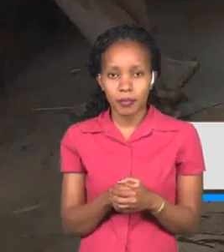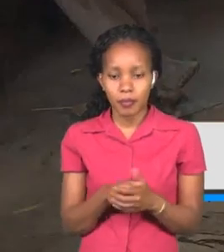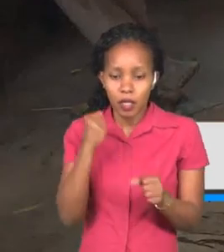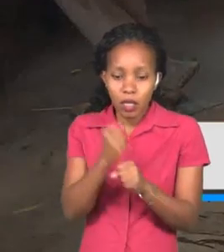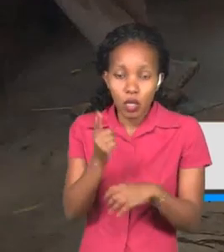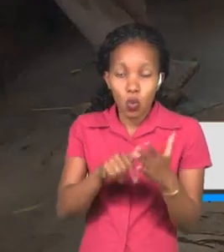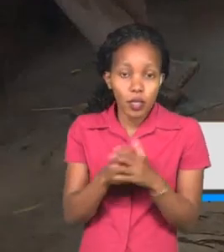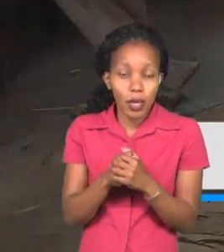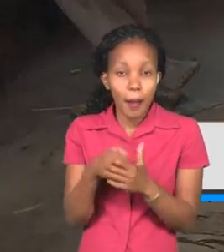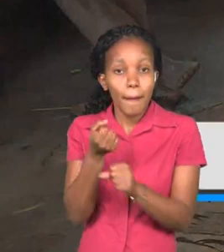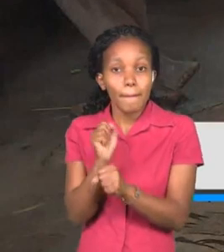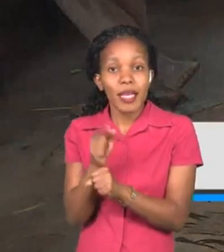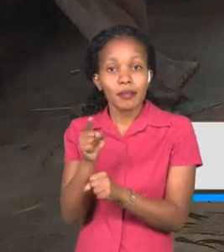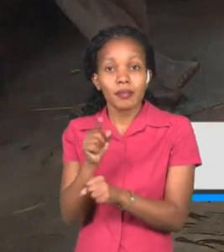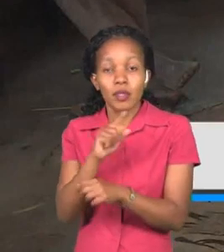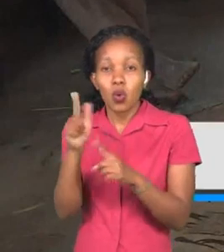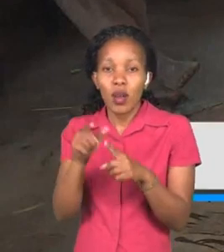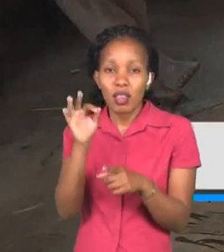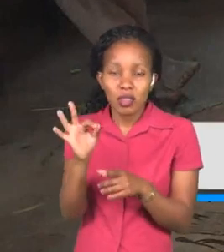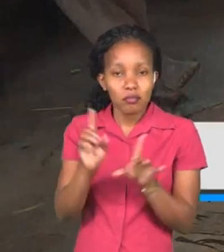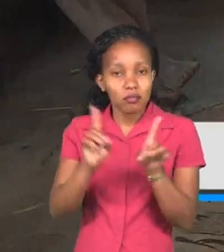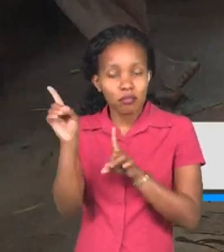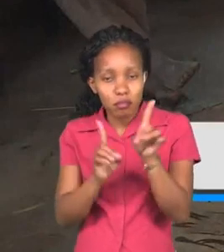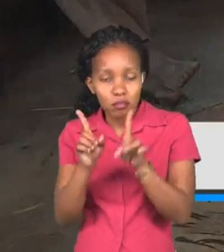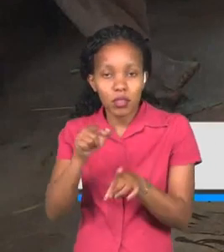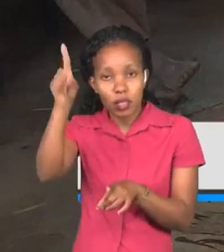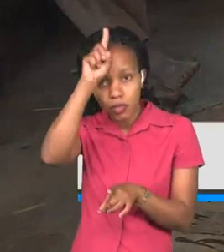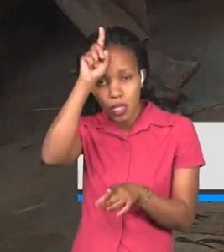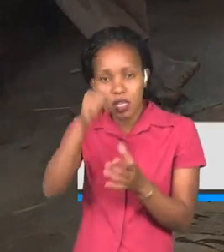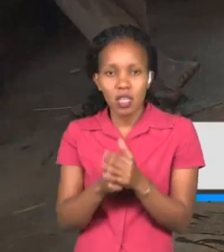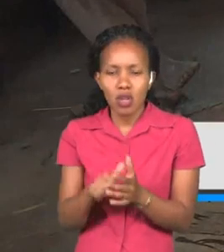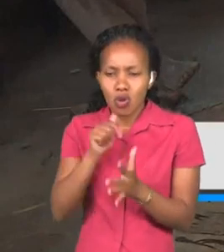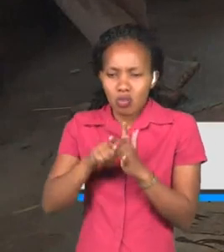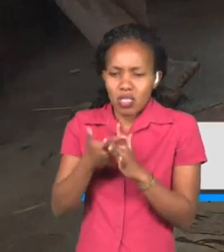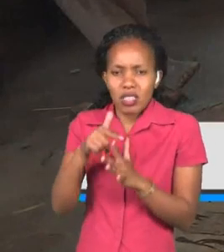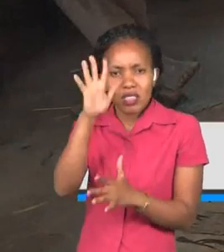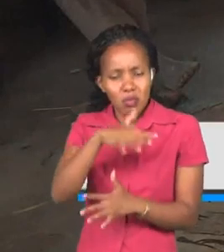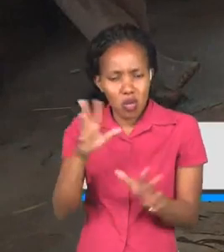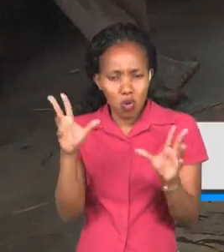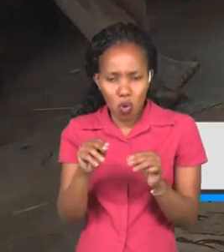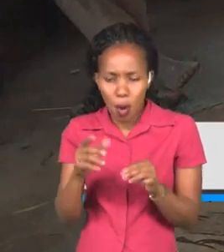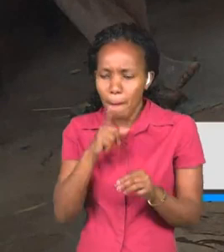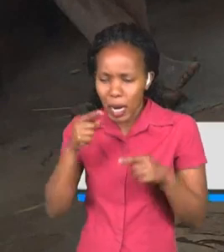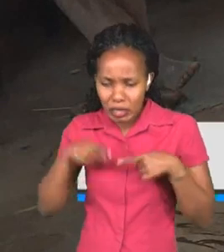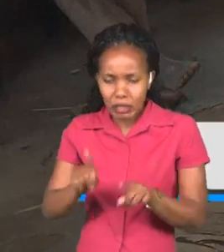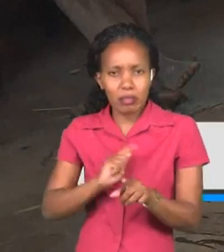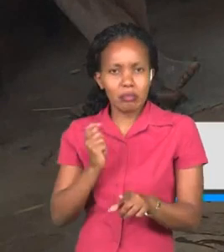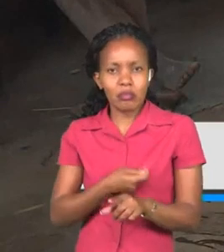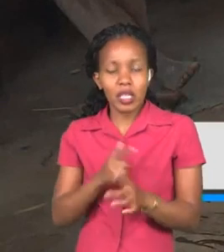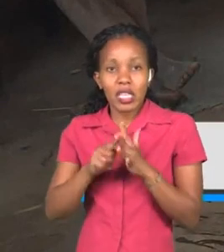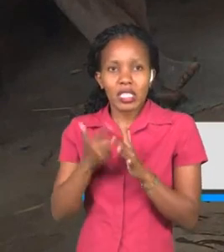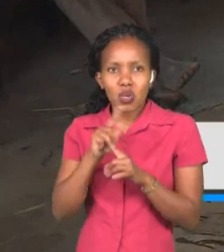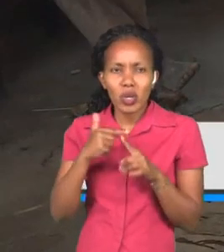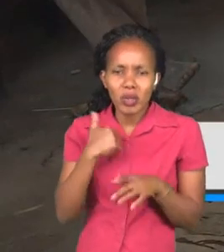this. He created this during his three trips to Fakaha. We did not start this painting. That's him. He started it when I was